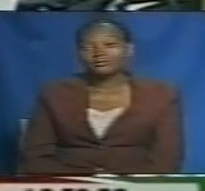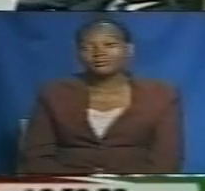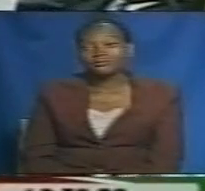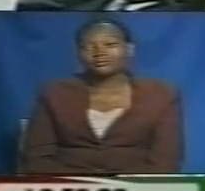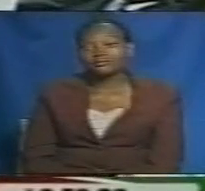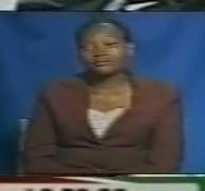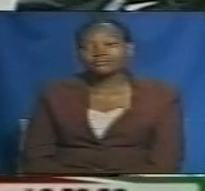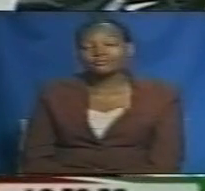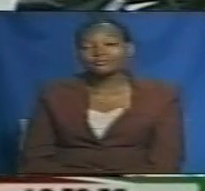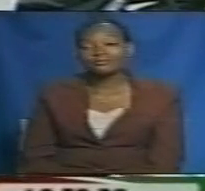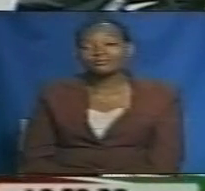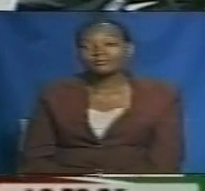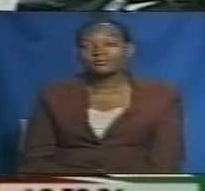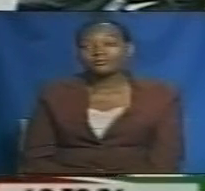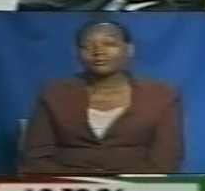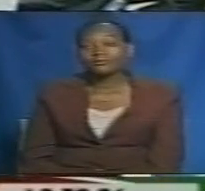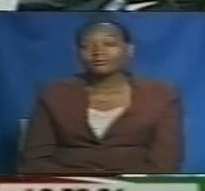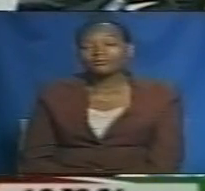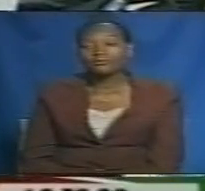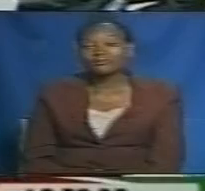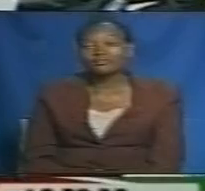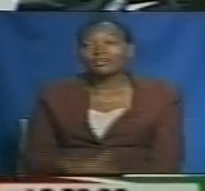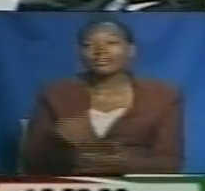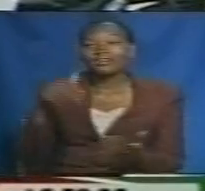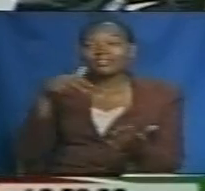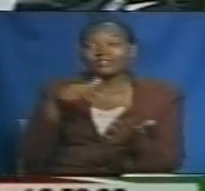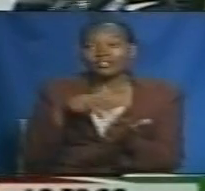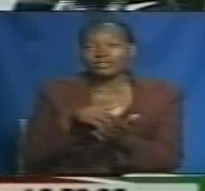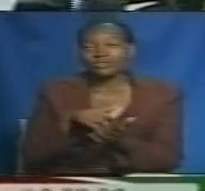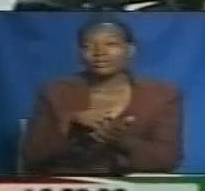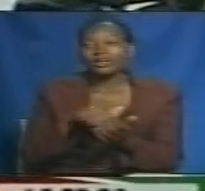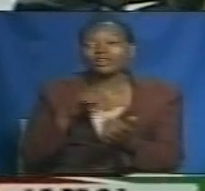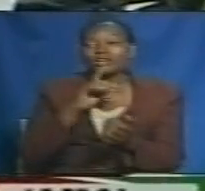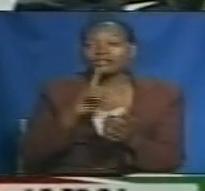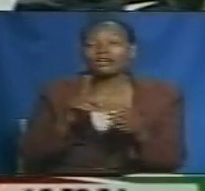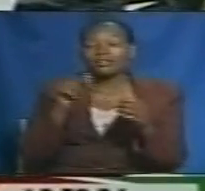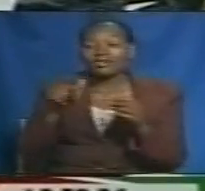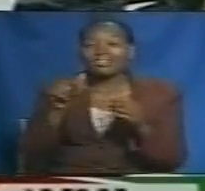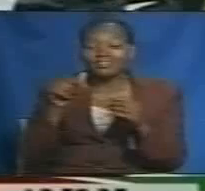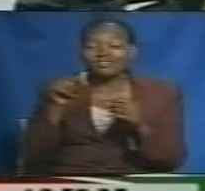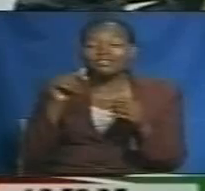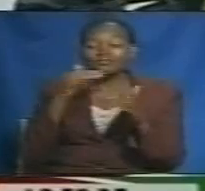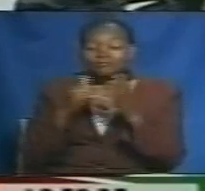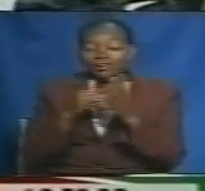a halt Wednesday, but the fear about what could possibly befall thousands of children who consumed the